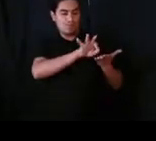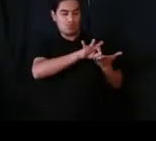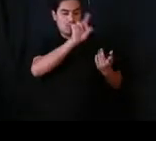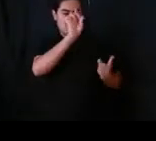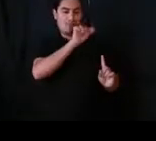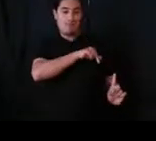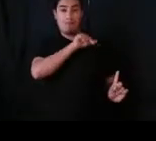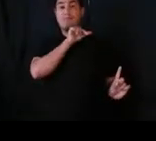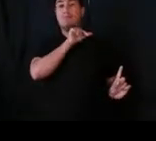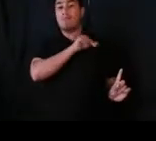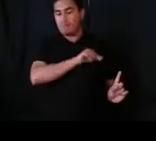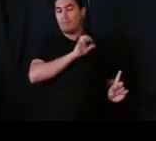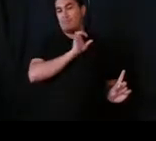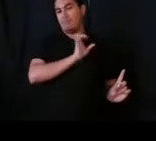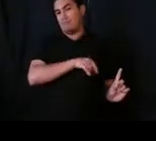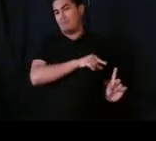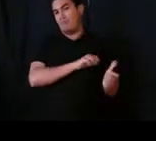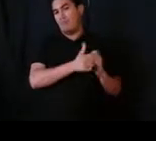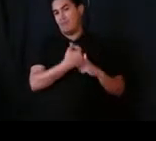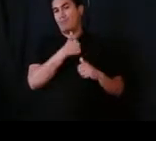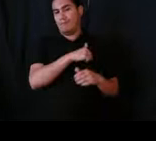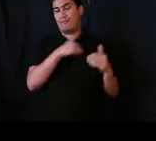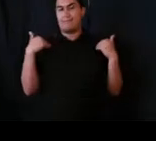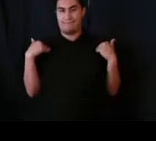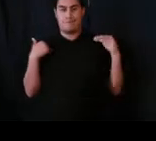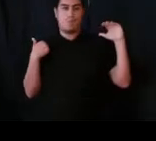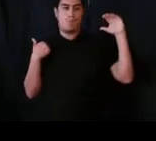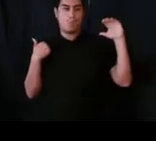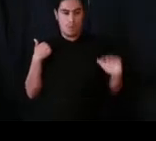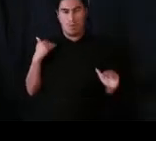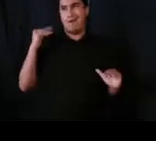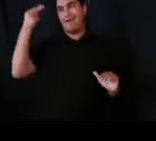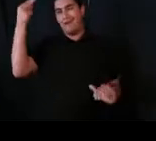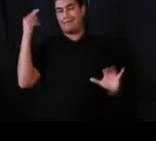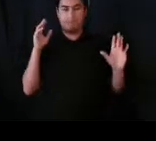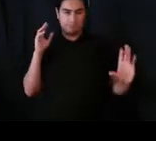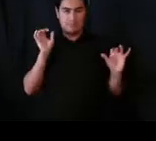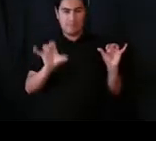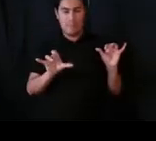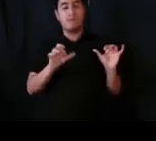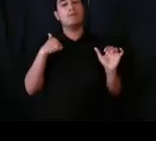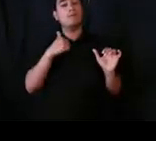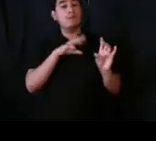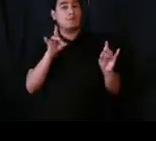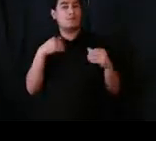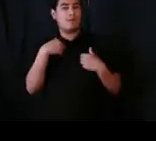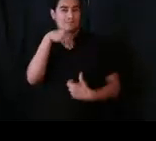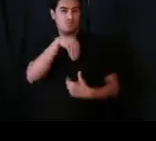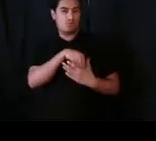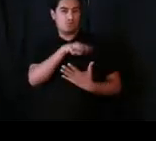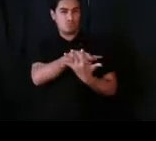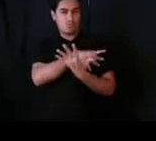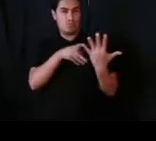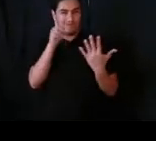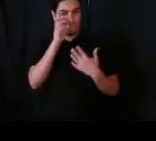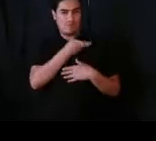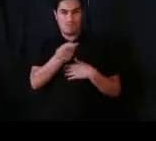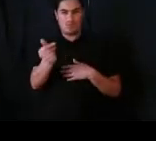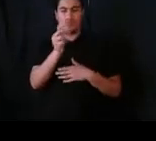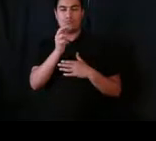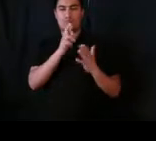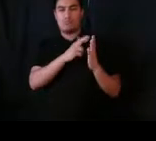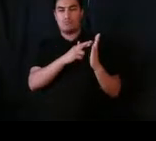then that is ultimately how we get from you know low to high we we have some internal rubrics for some of the criteria that